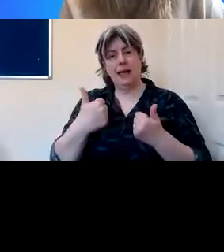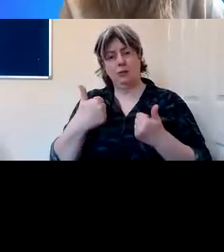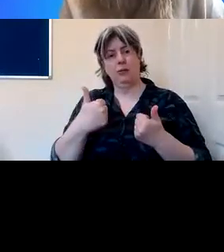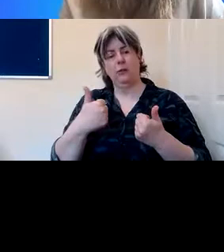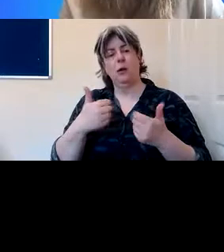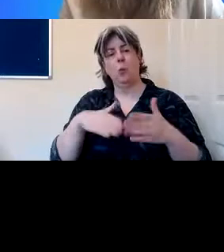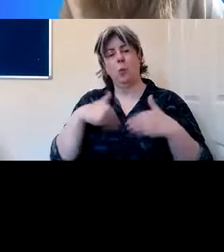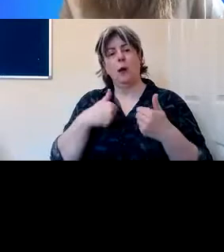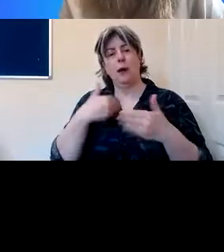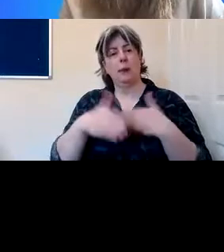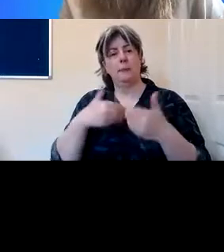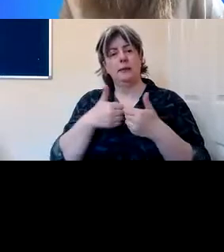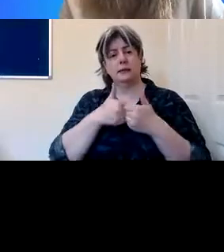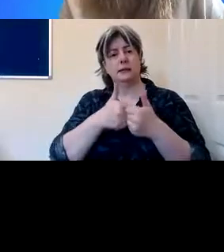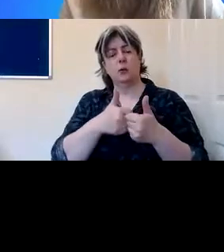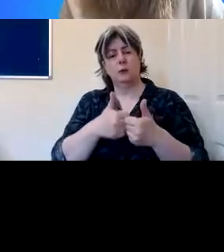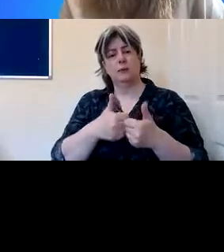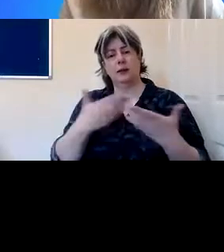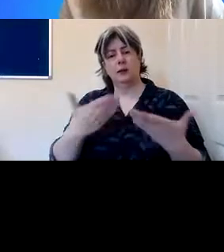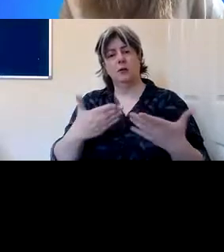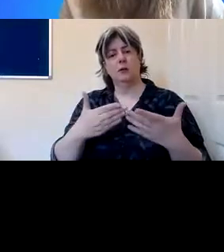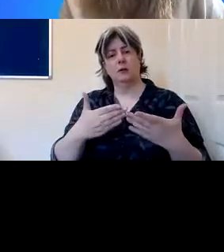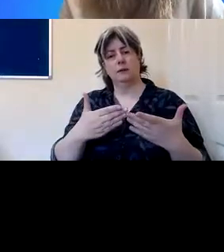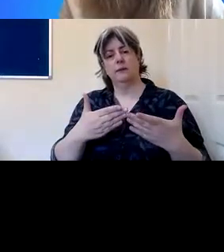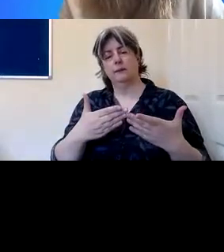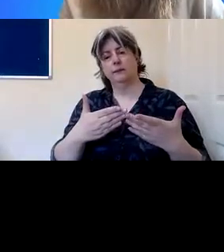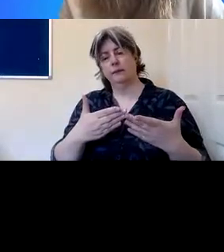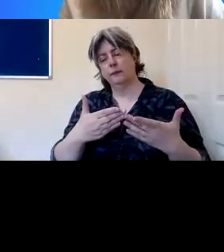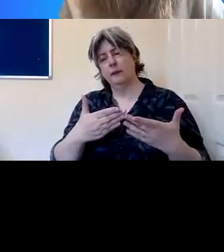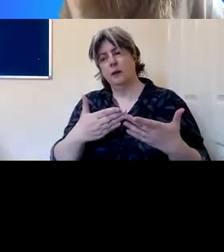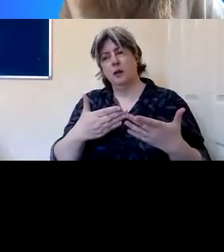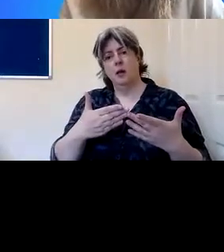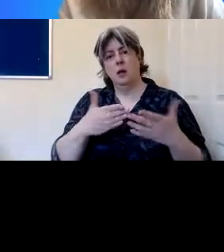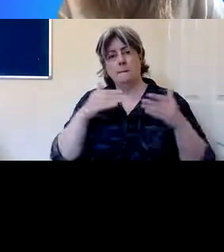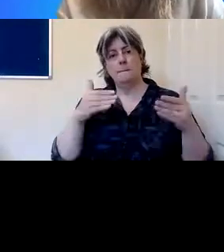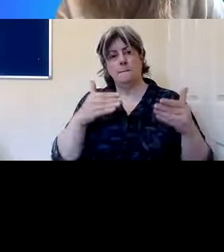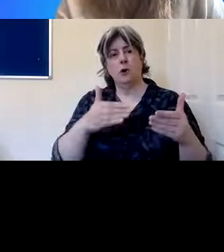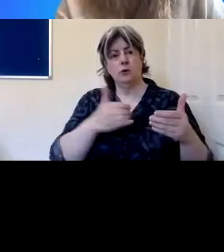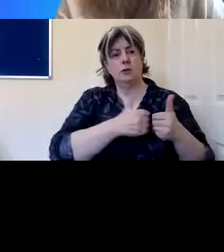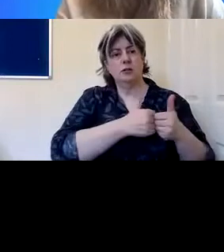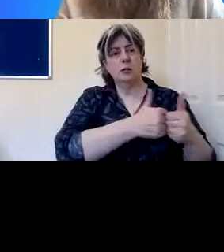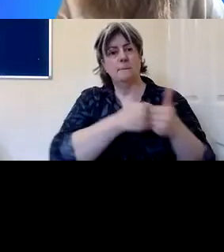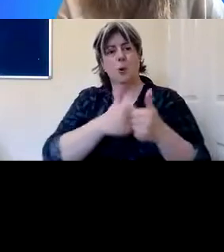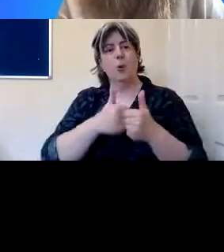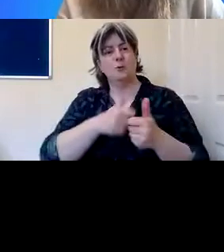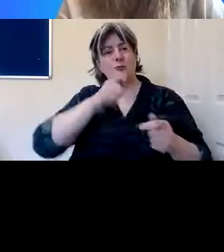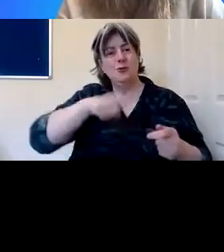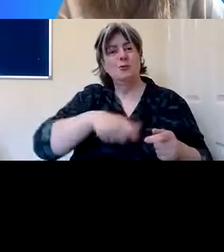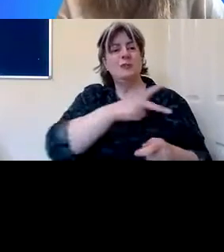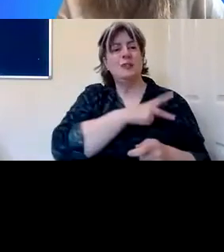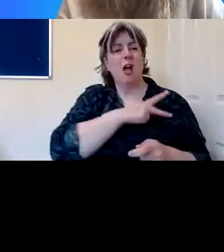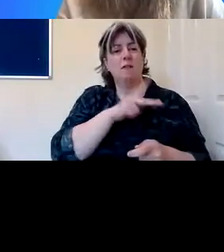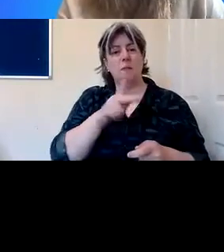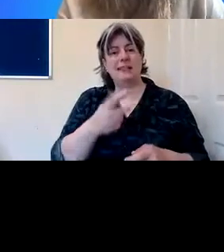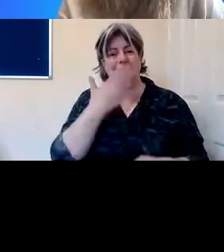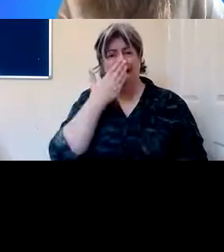current whole school approach to mental health and wellbeing that focuses on support for everyone else, but doesn't seem to have that